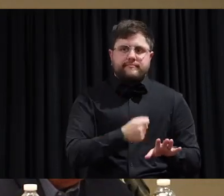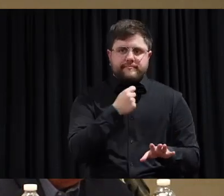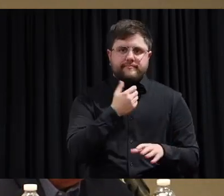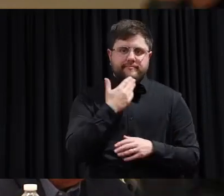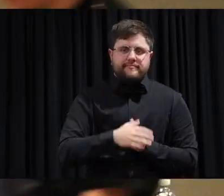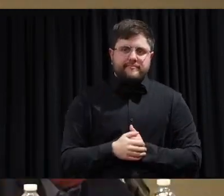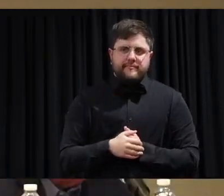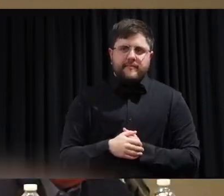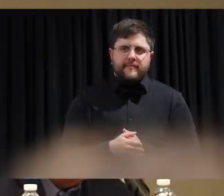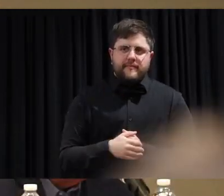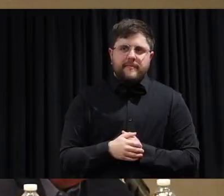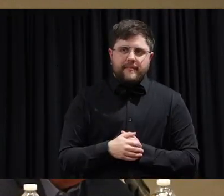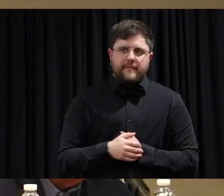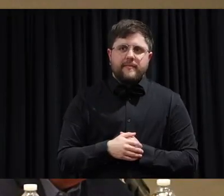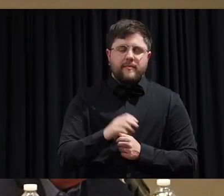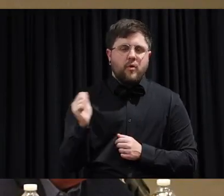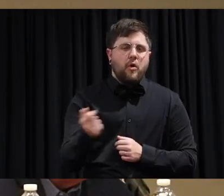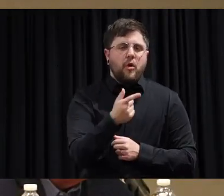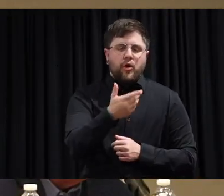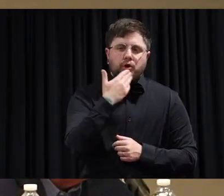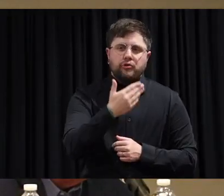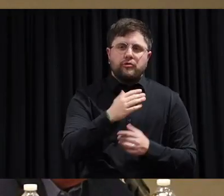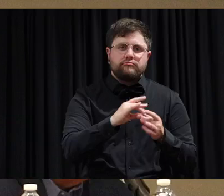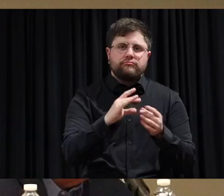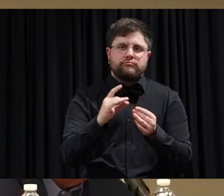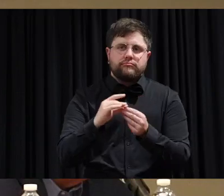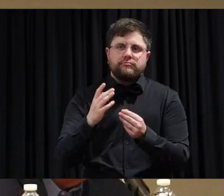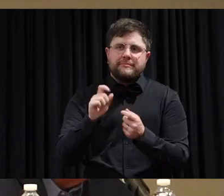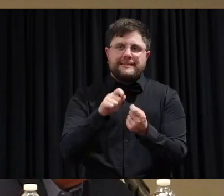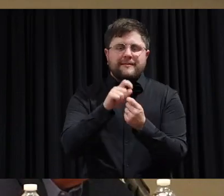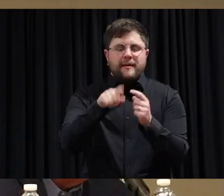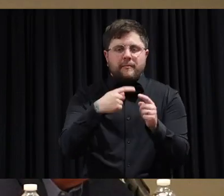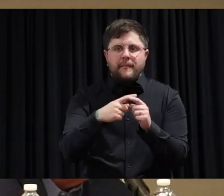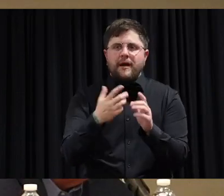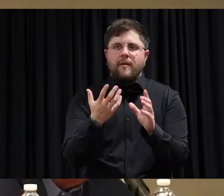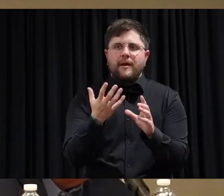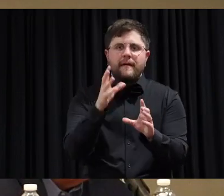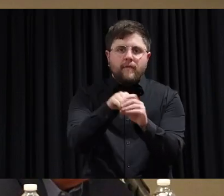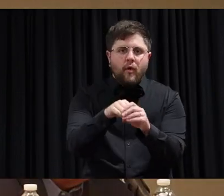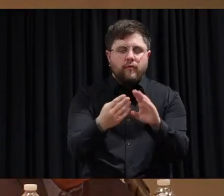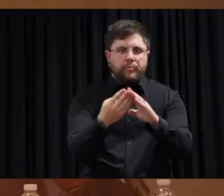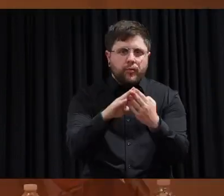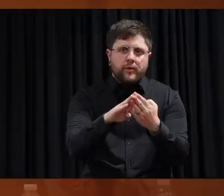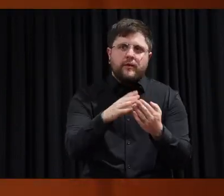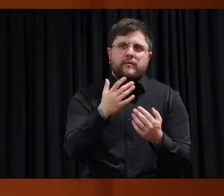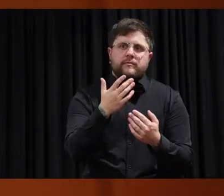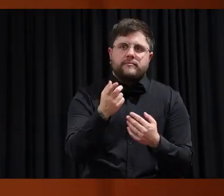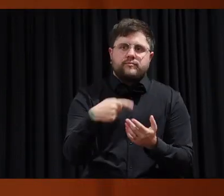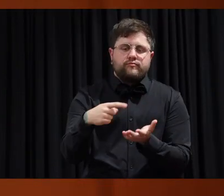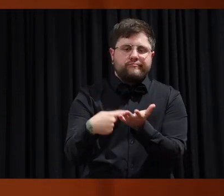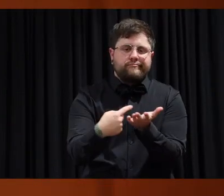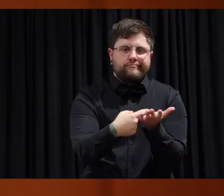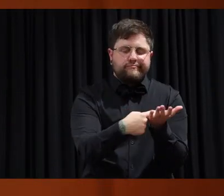and all of you made some very good points, particularly about getting involved in the community. You talked